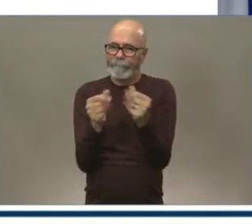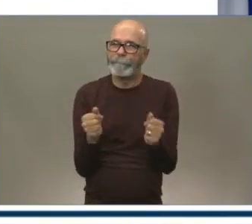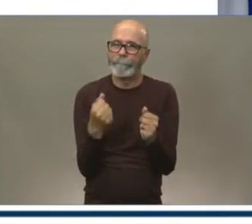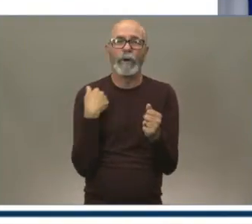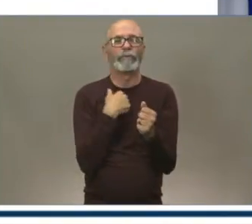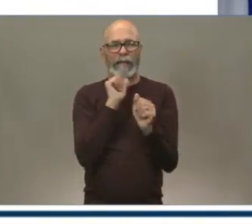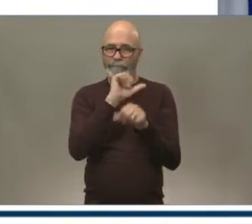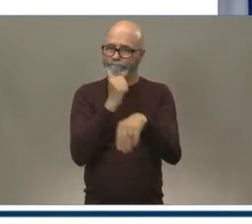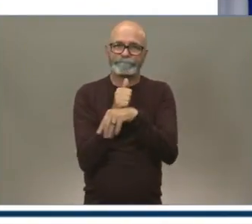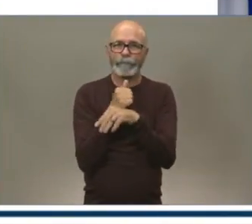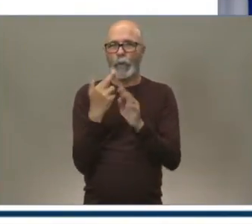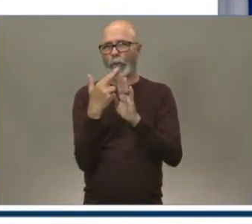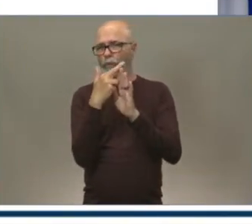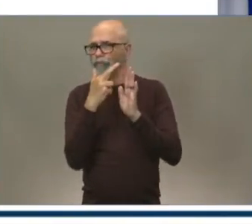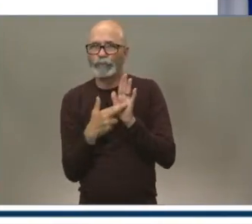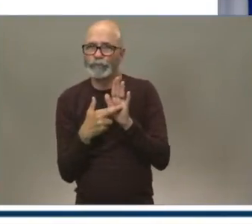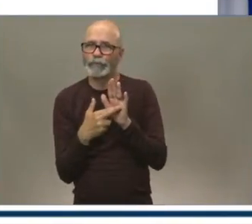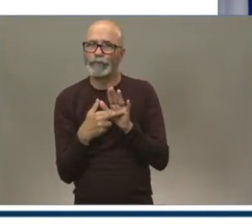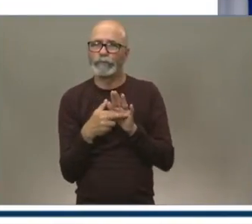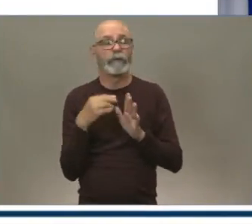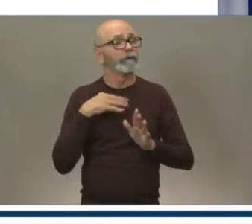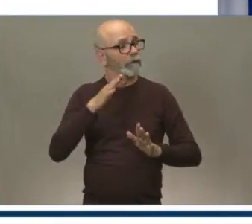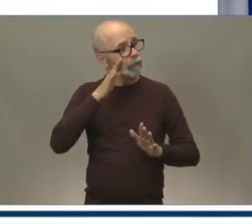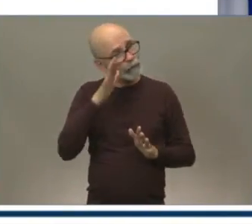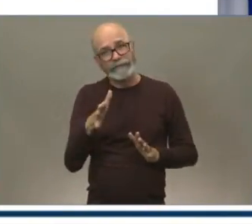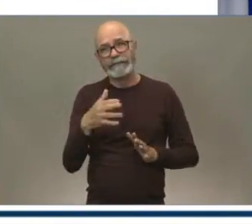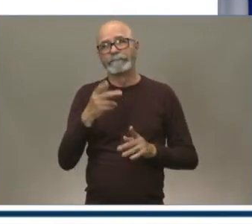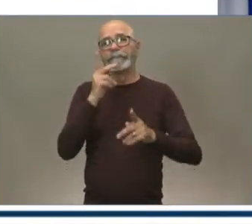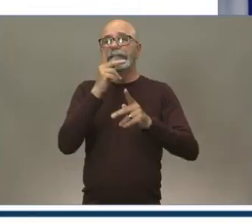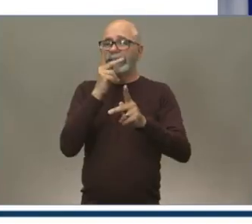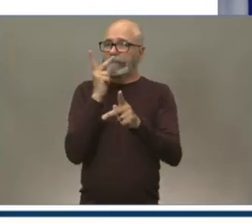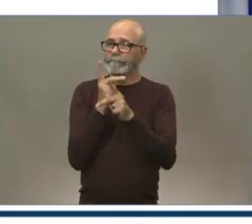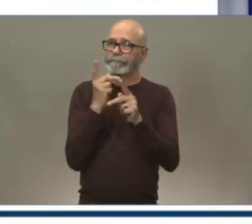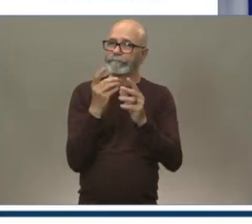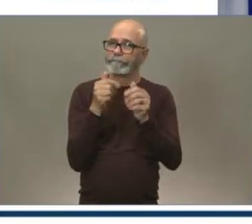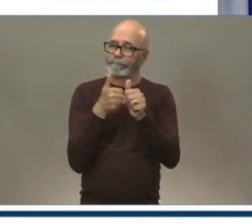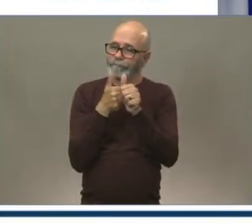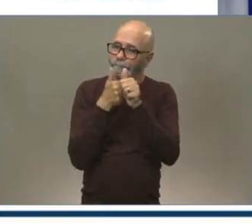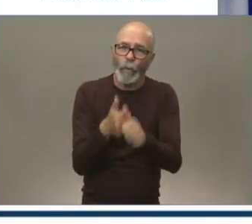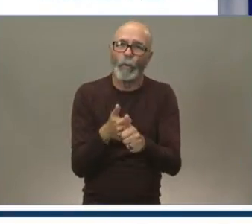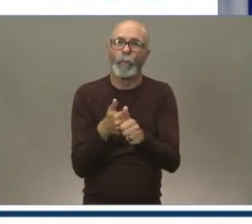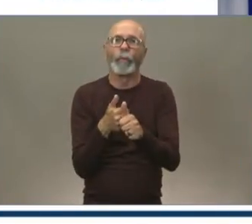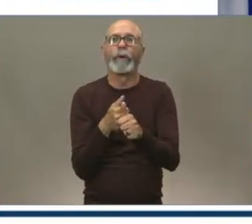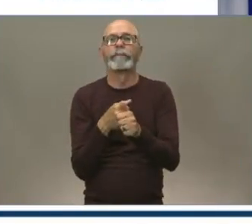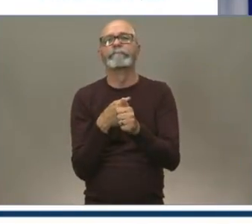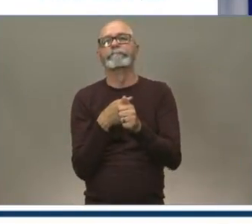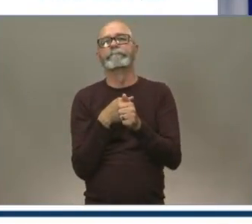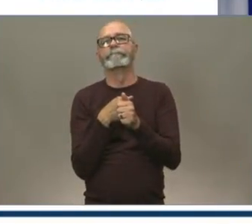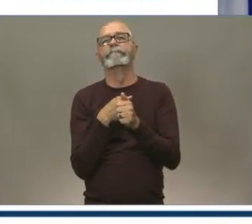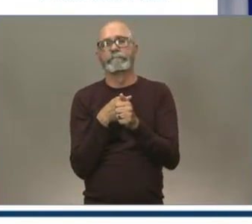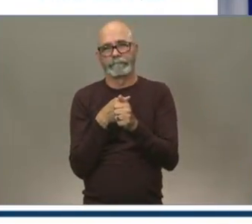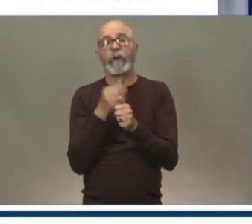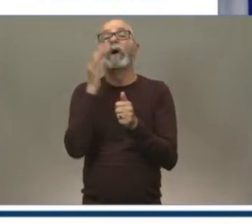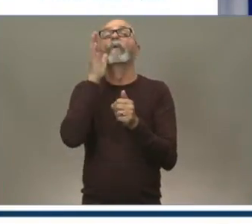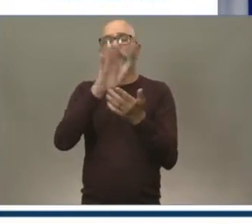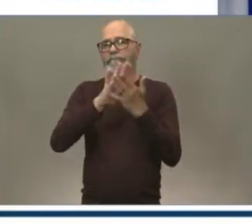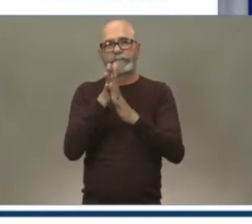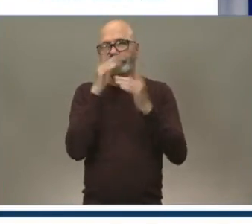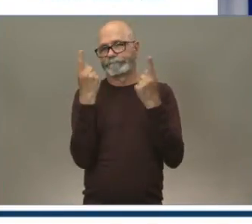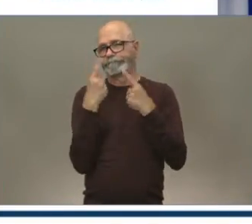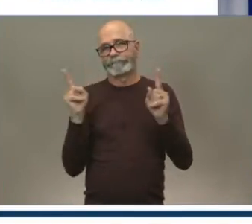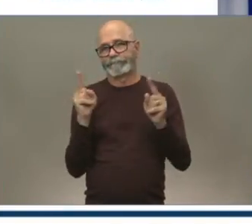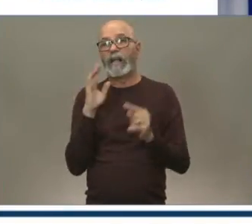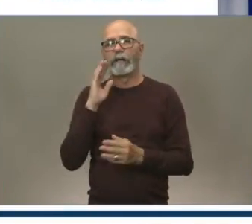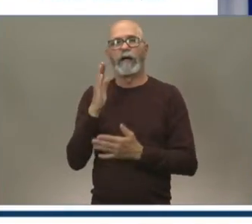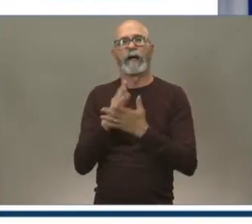we will not hesitate to do so. But those restrictions need to be followed in order to work. Some are disappointed not to have our